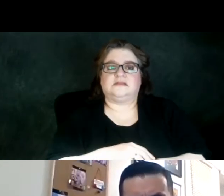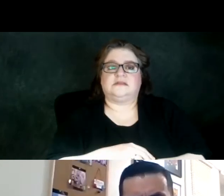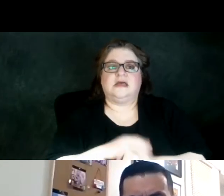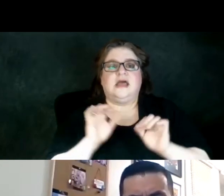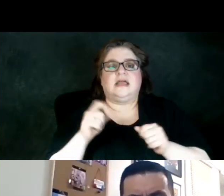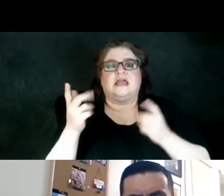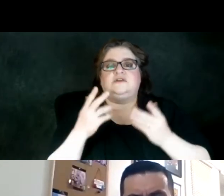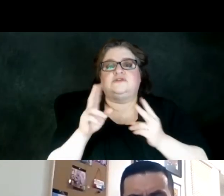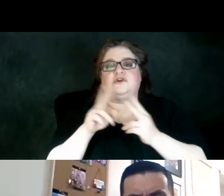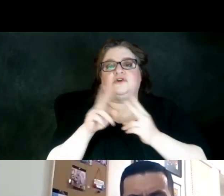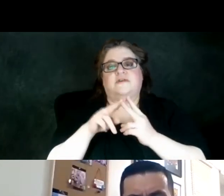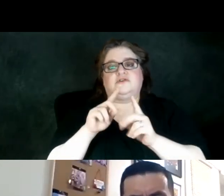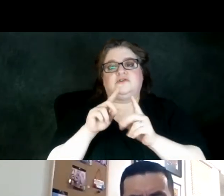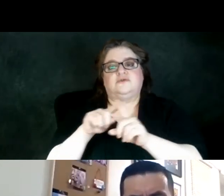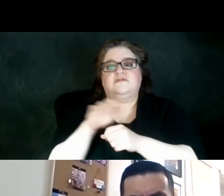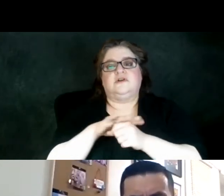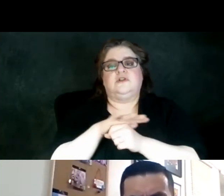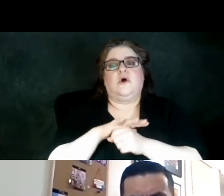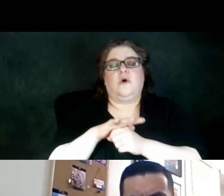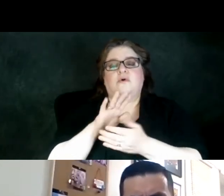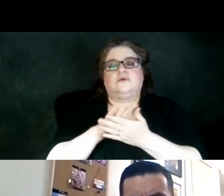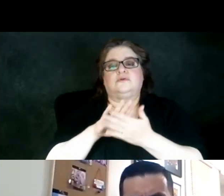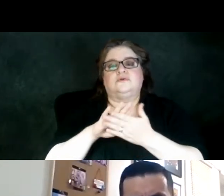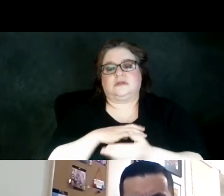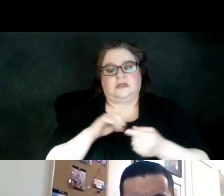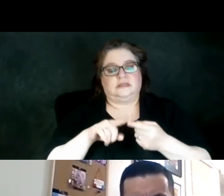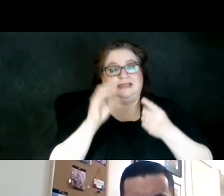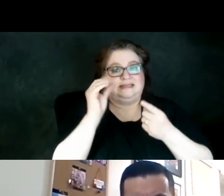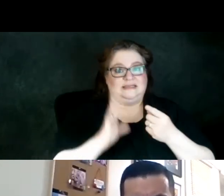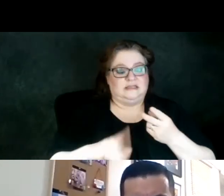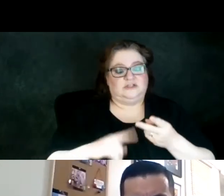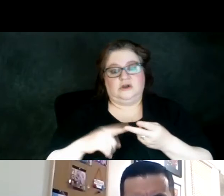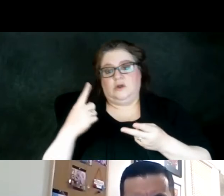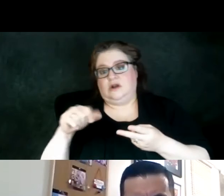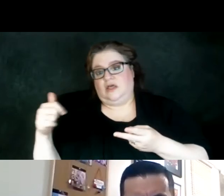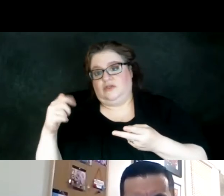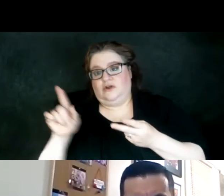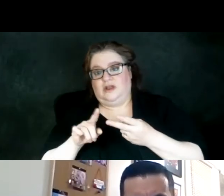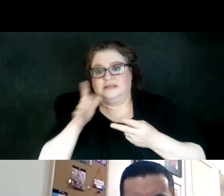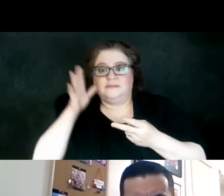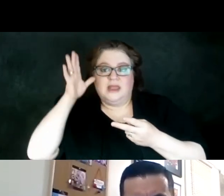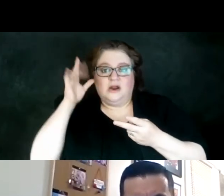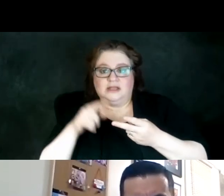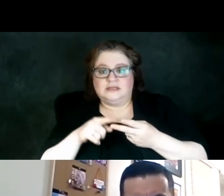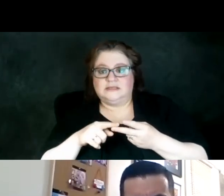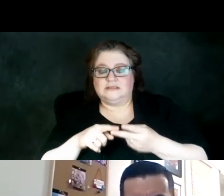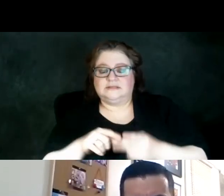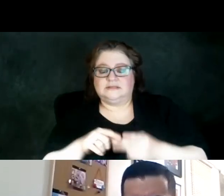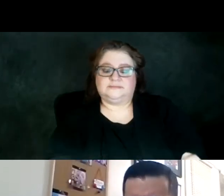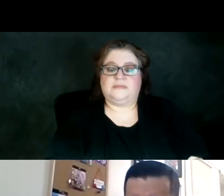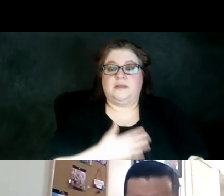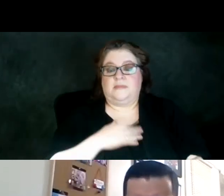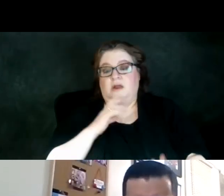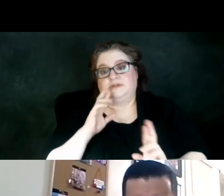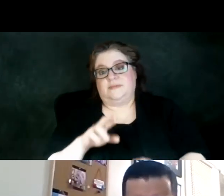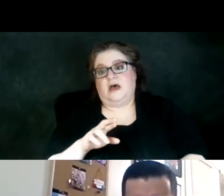you serve on 2 different local school councils? One as a teacher and one as a parent? And my response